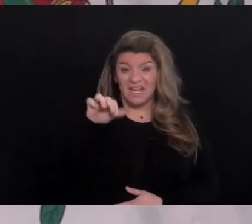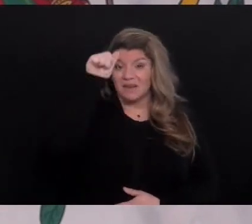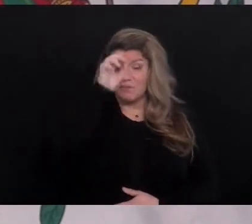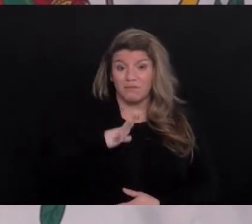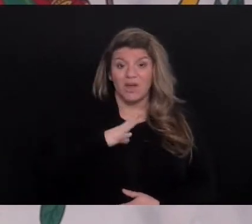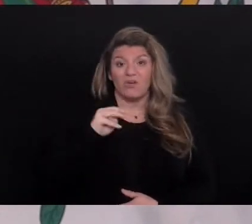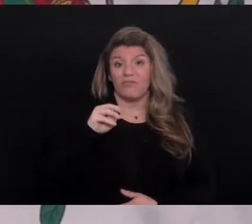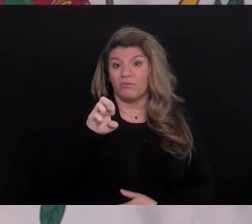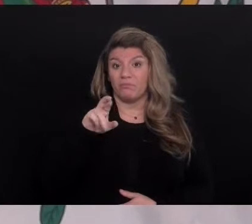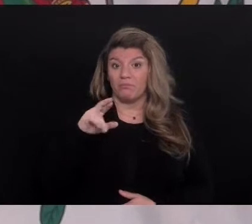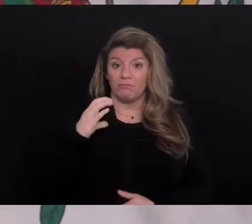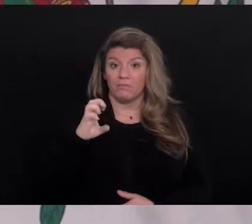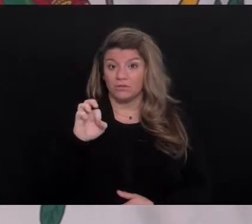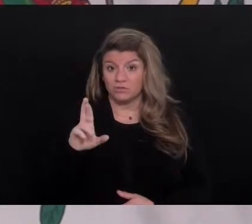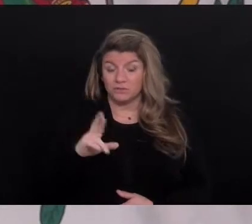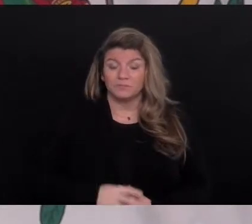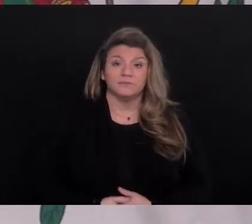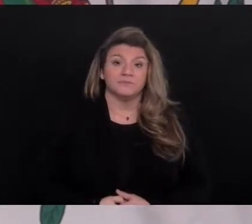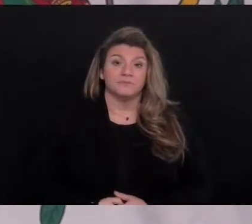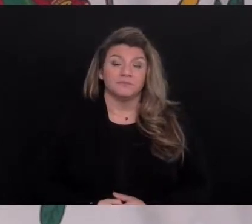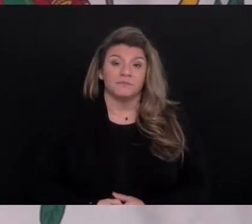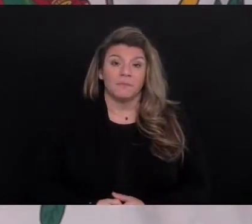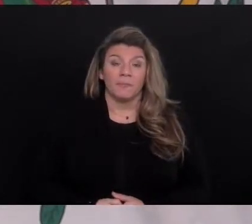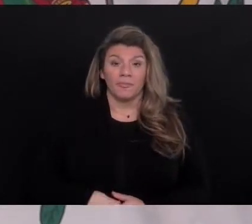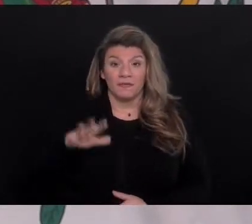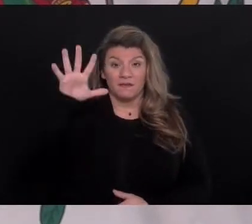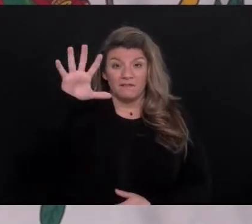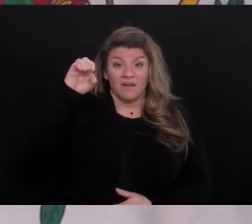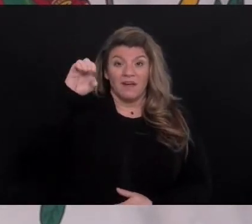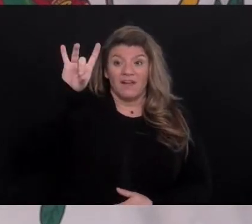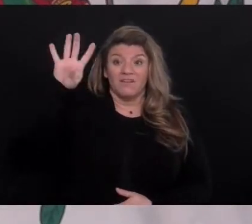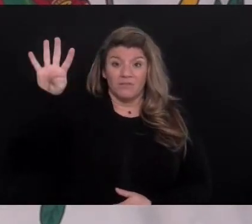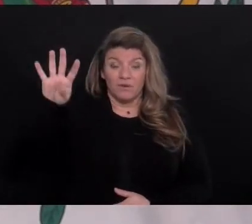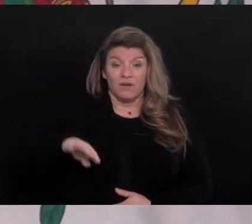male from Mercer County. The 5,084th is a